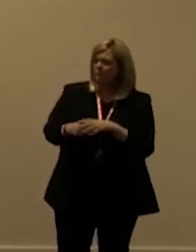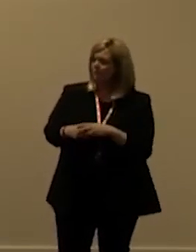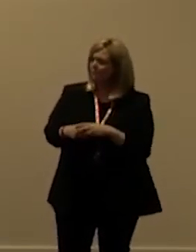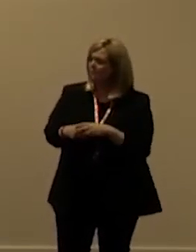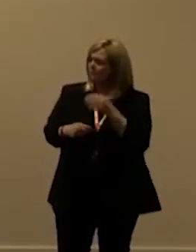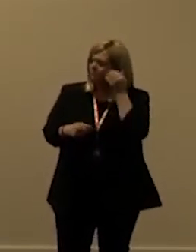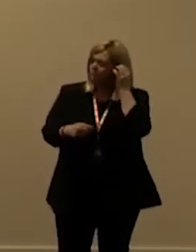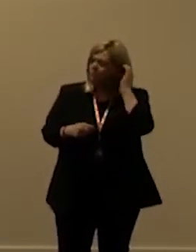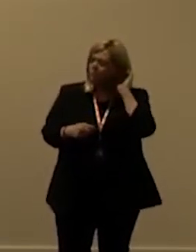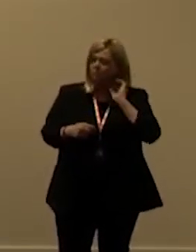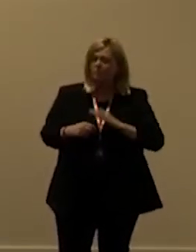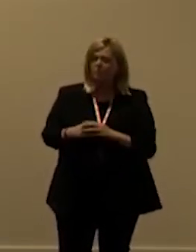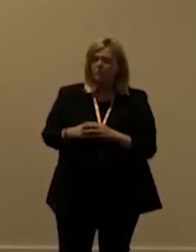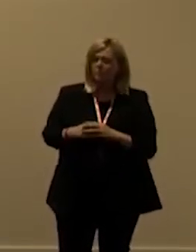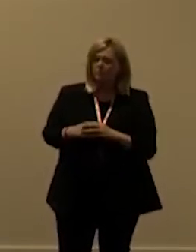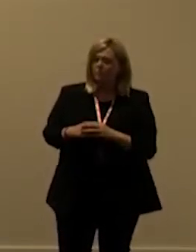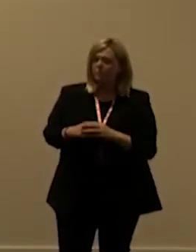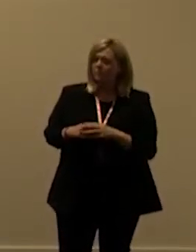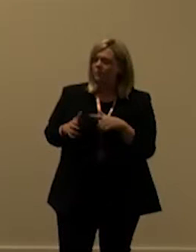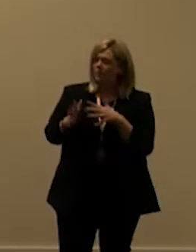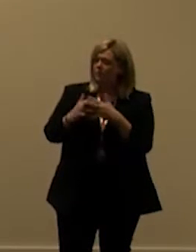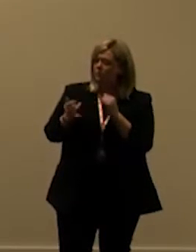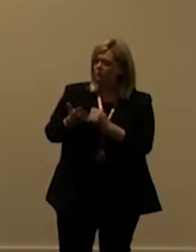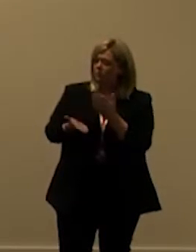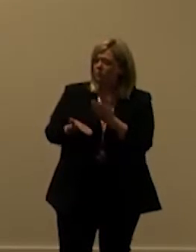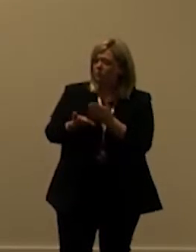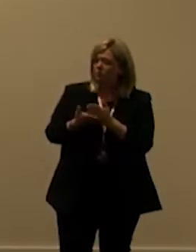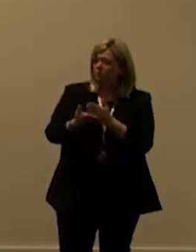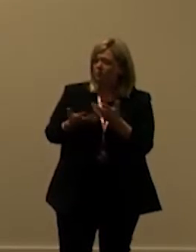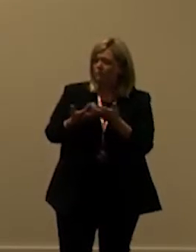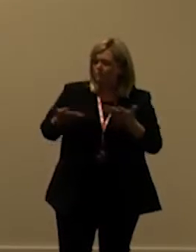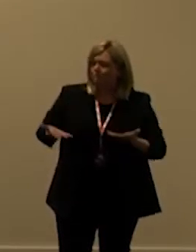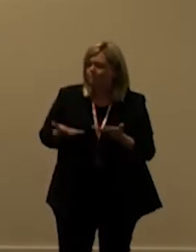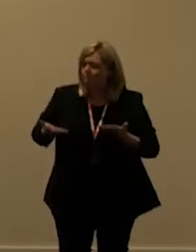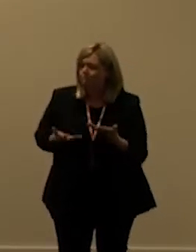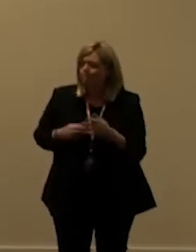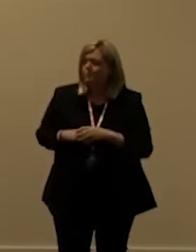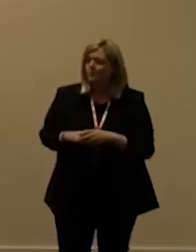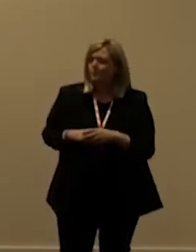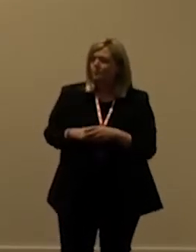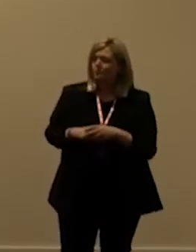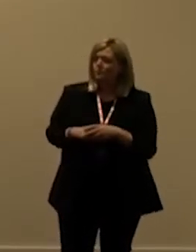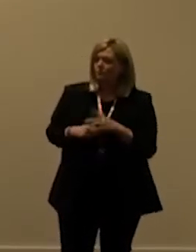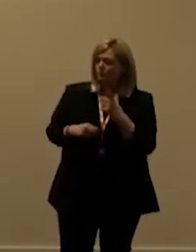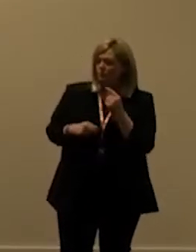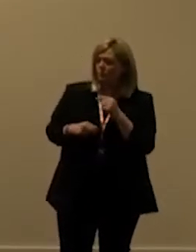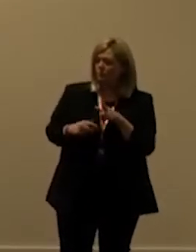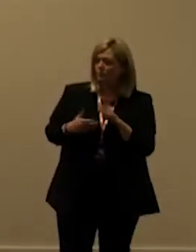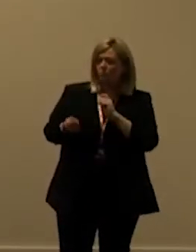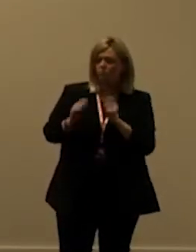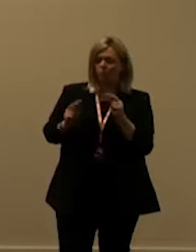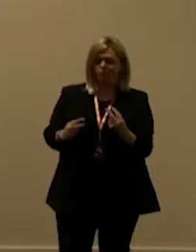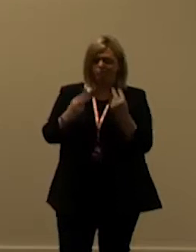I would say the AWS is really what kind of helped drive this forward. Cloud computing such as that, and the ability to rapidly